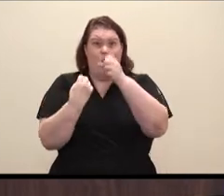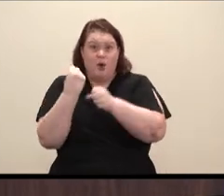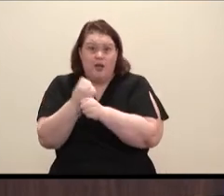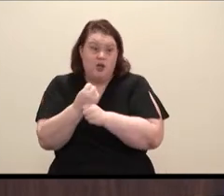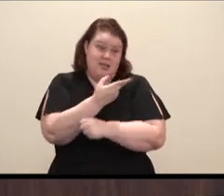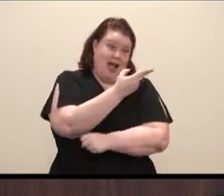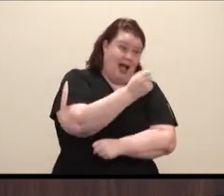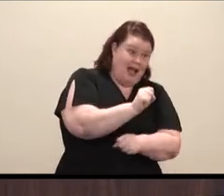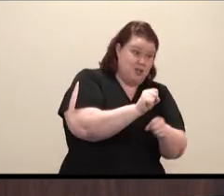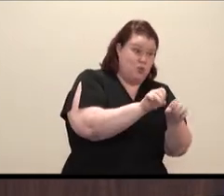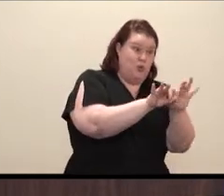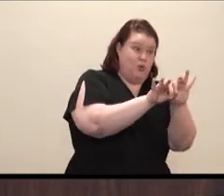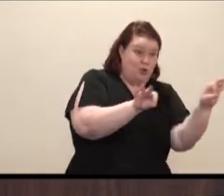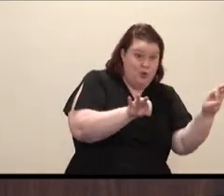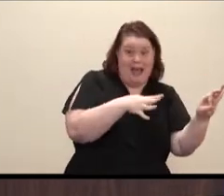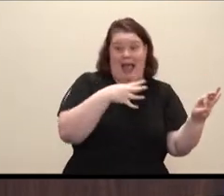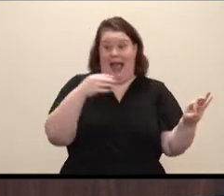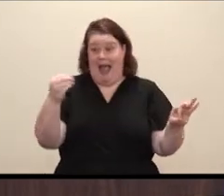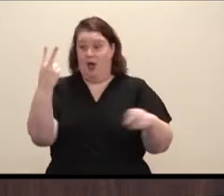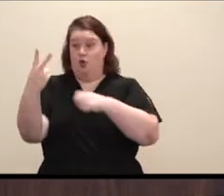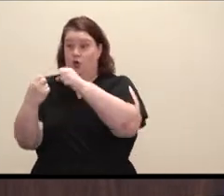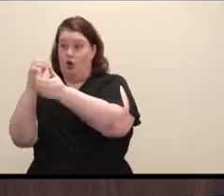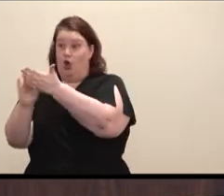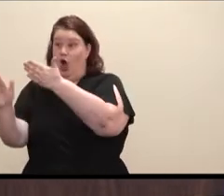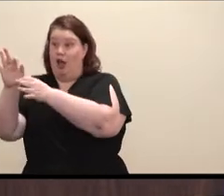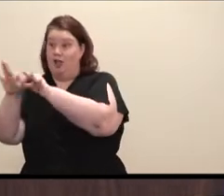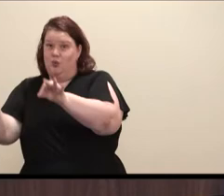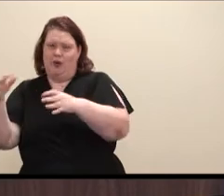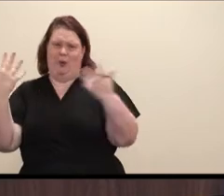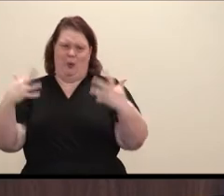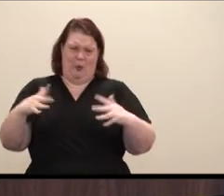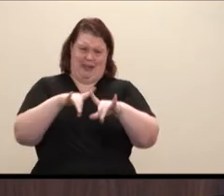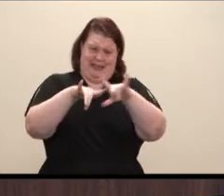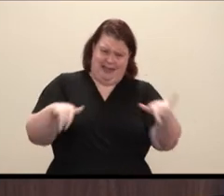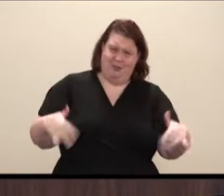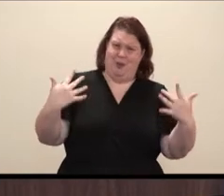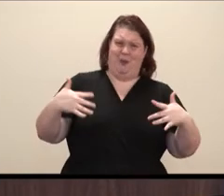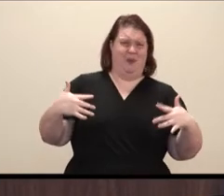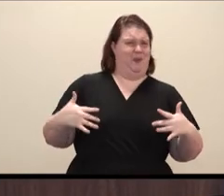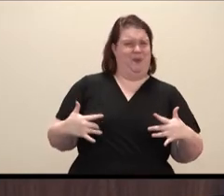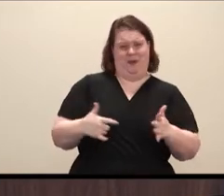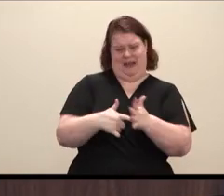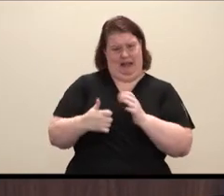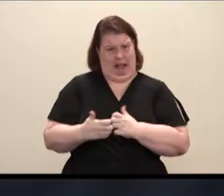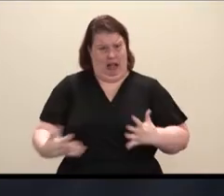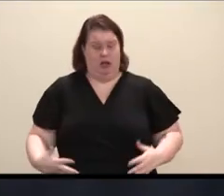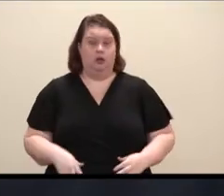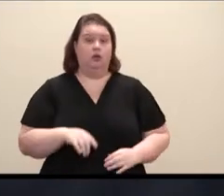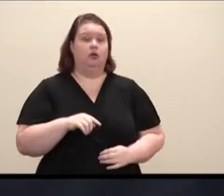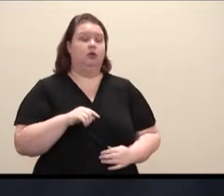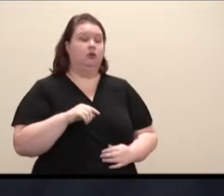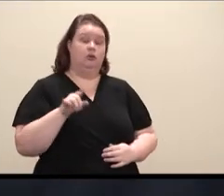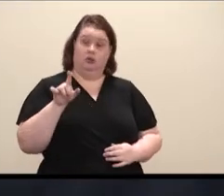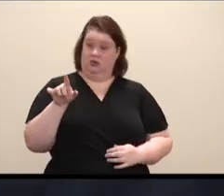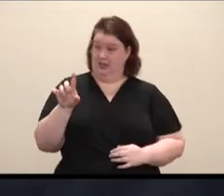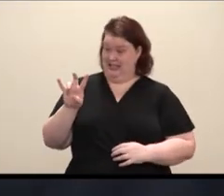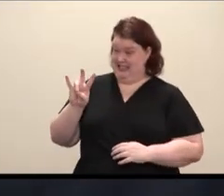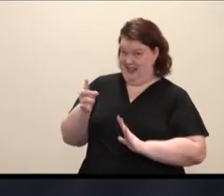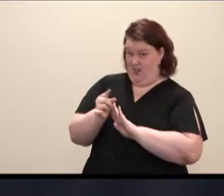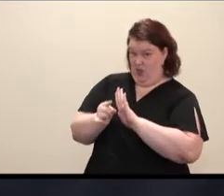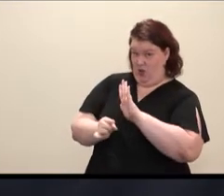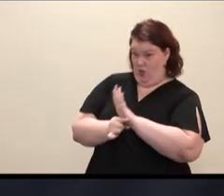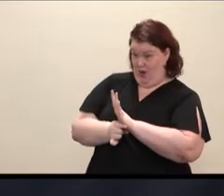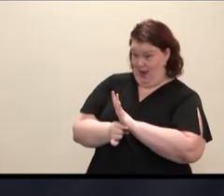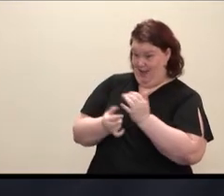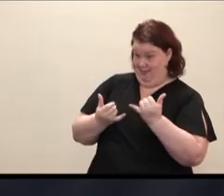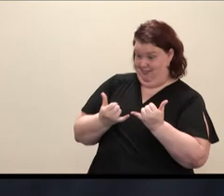school degree and an associate's degree side by side. I want them to be ready for that. Well, you're going to start hitting the seventh graders, preparing them for